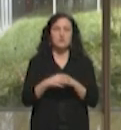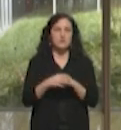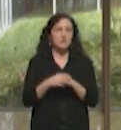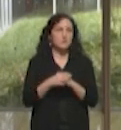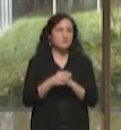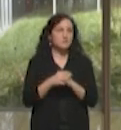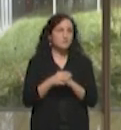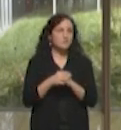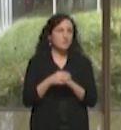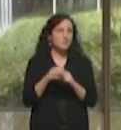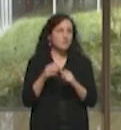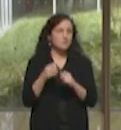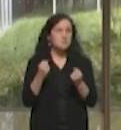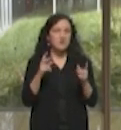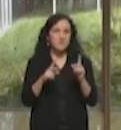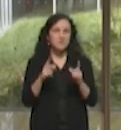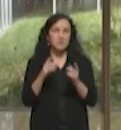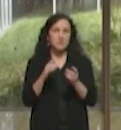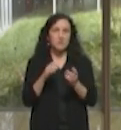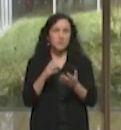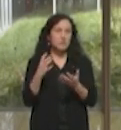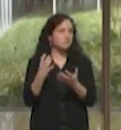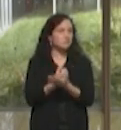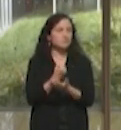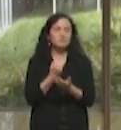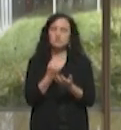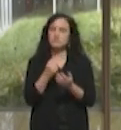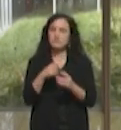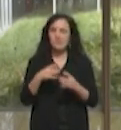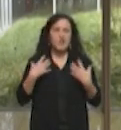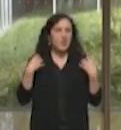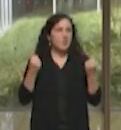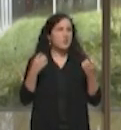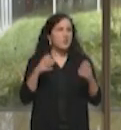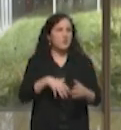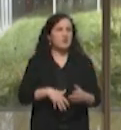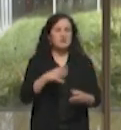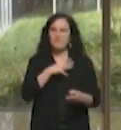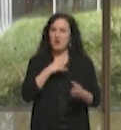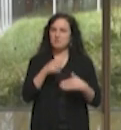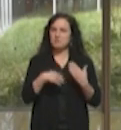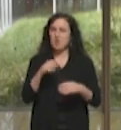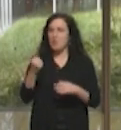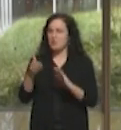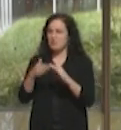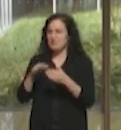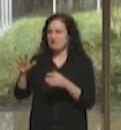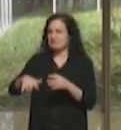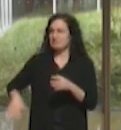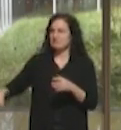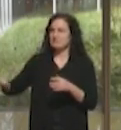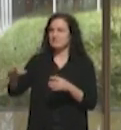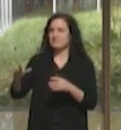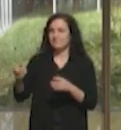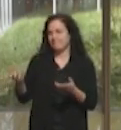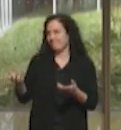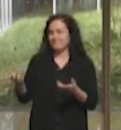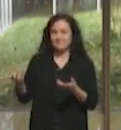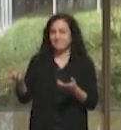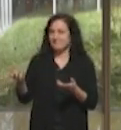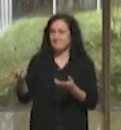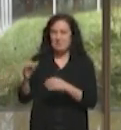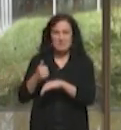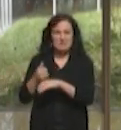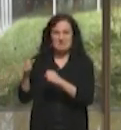There are people who can take for granted that it'll be a healthy pregnancy. They don't worry about it. Other communities, based on